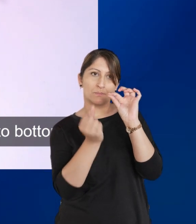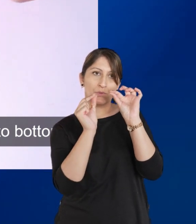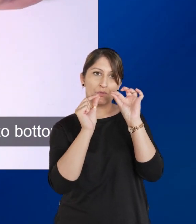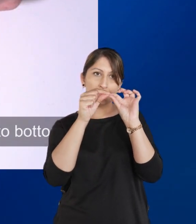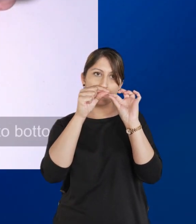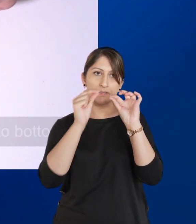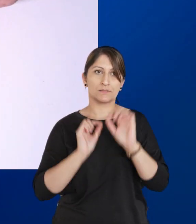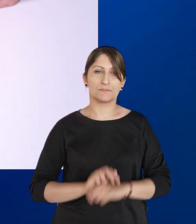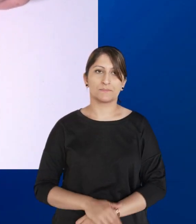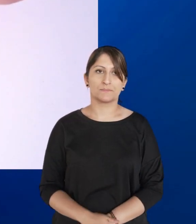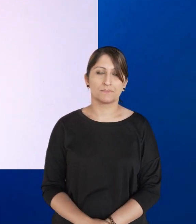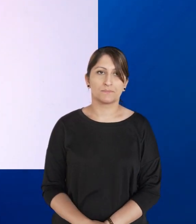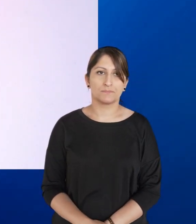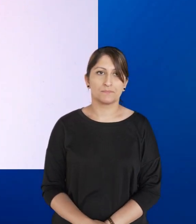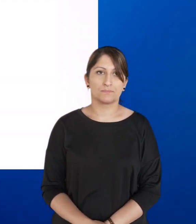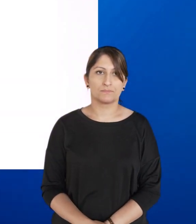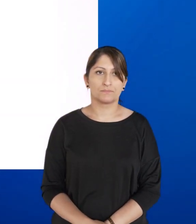bottom.